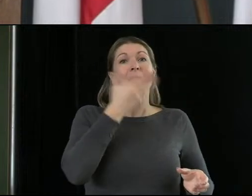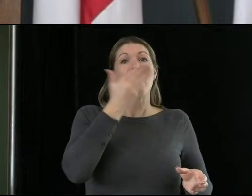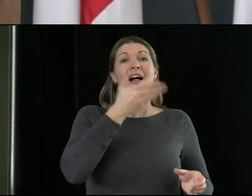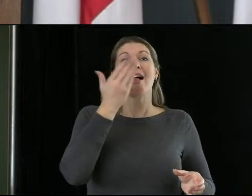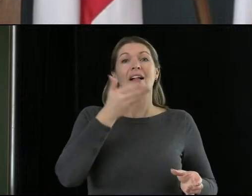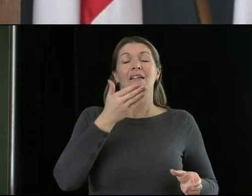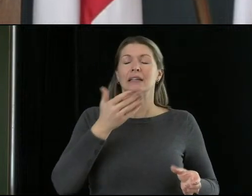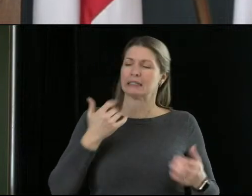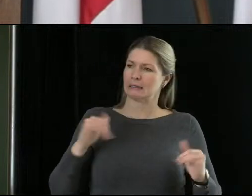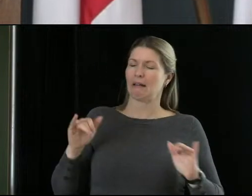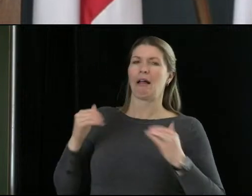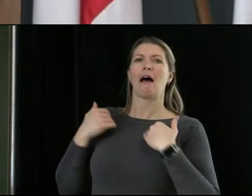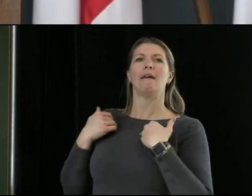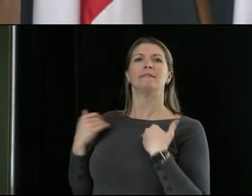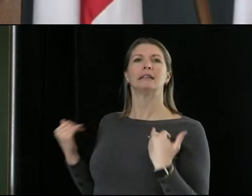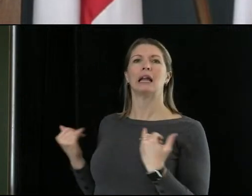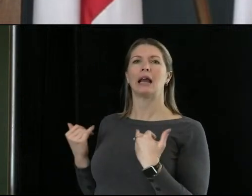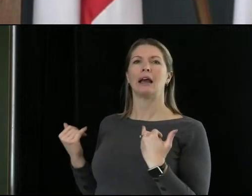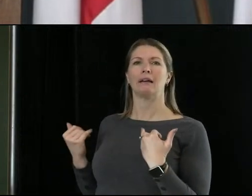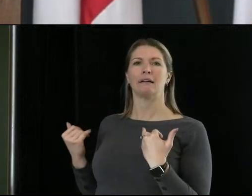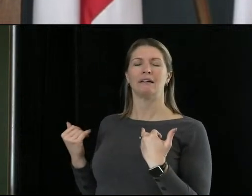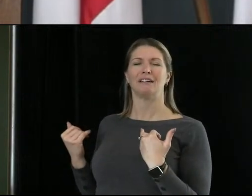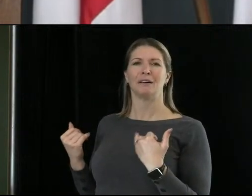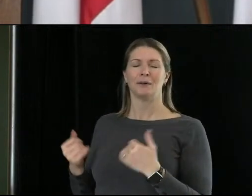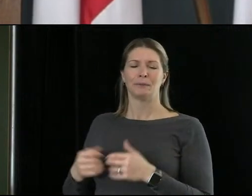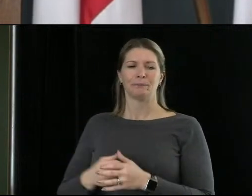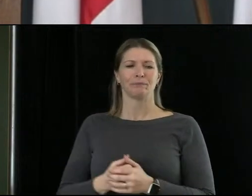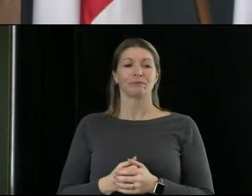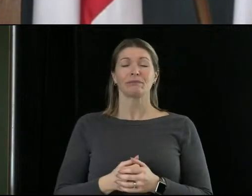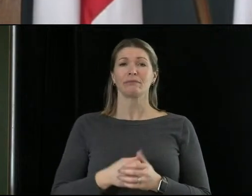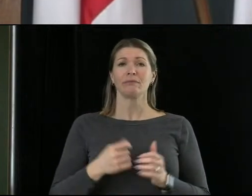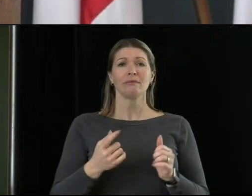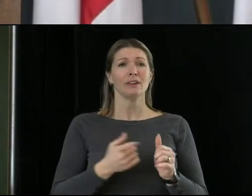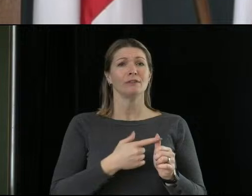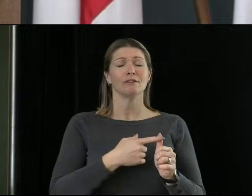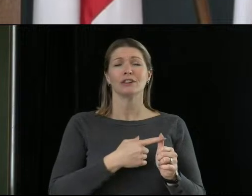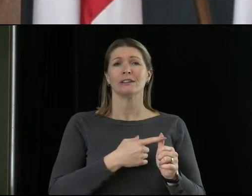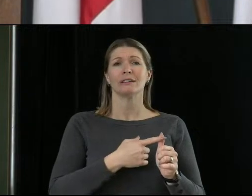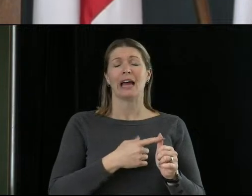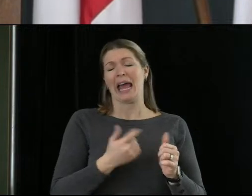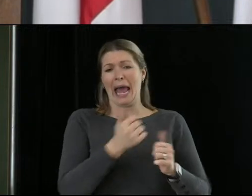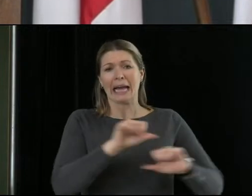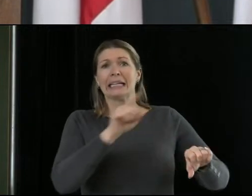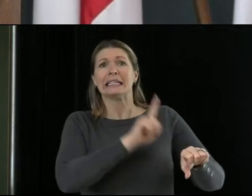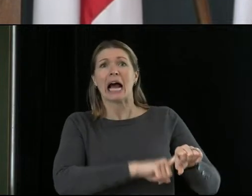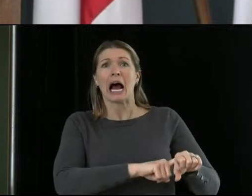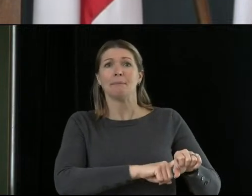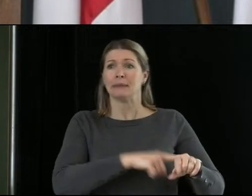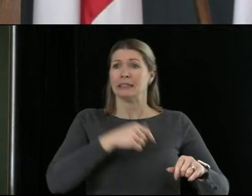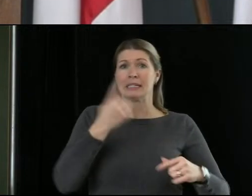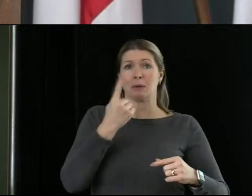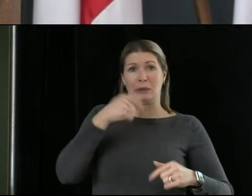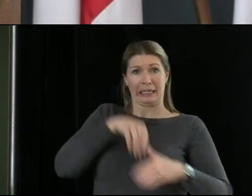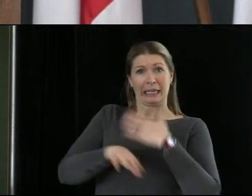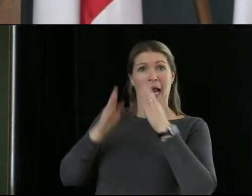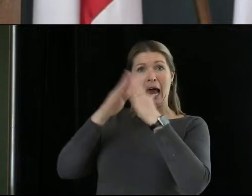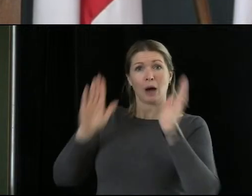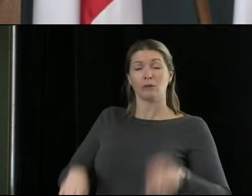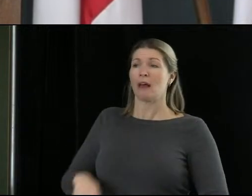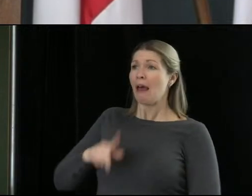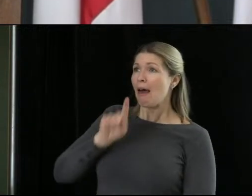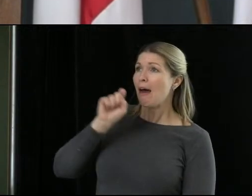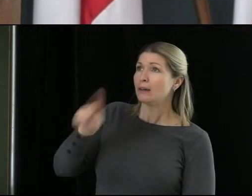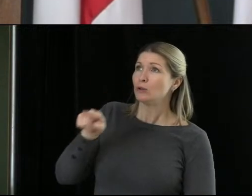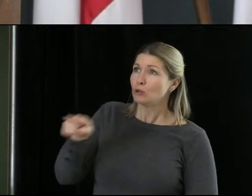today. First thing she would say when anyone came to visit, "Are you staying for supper?"